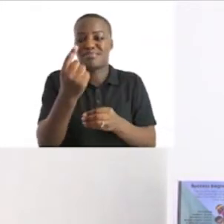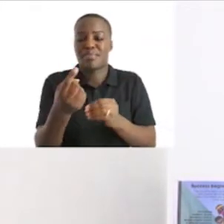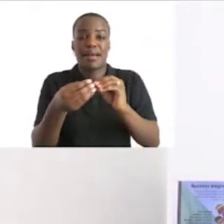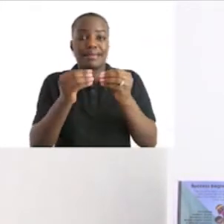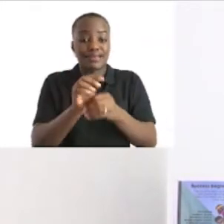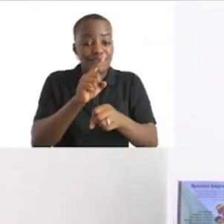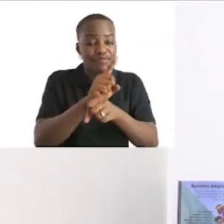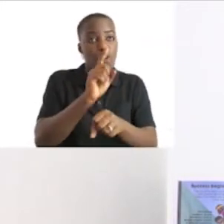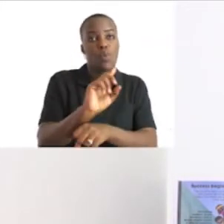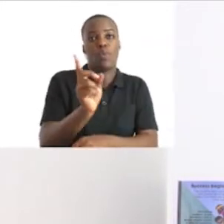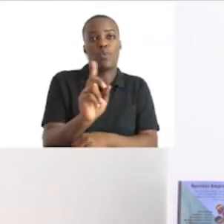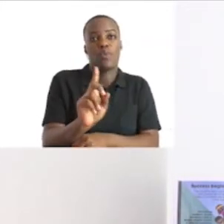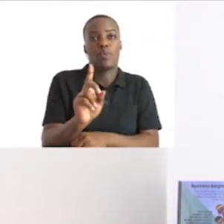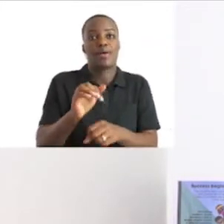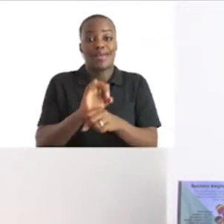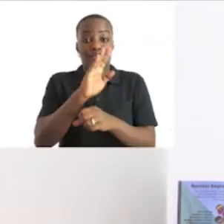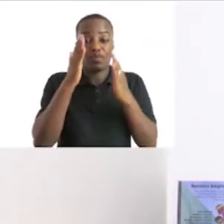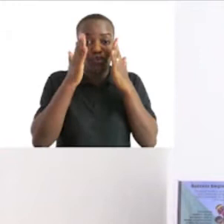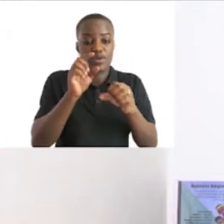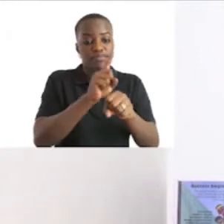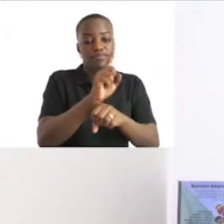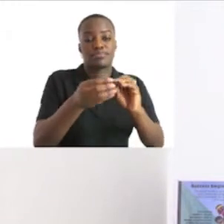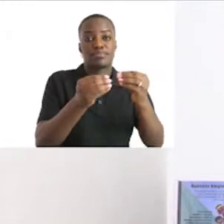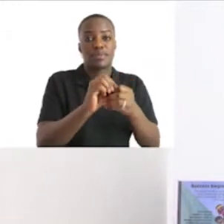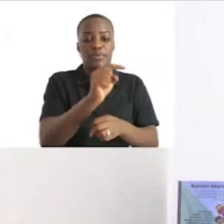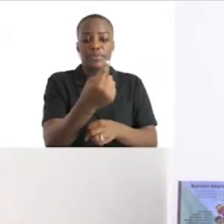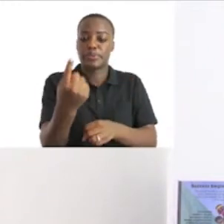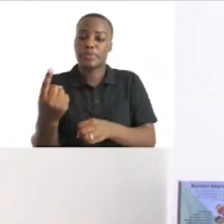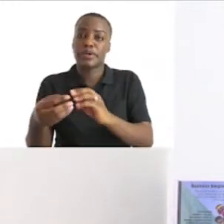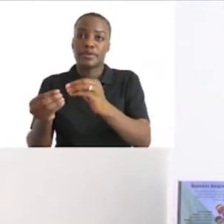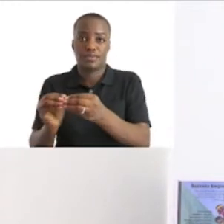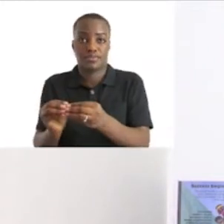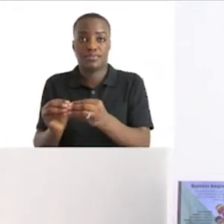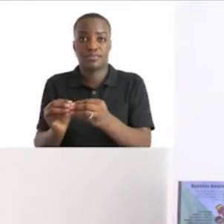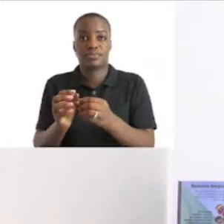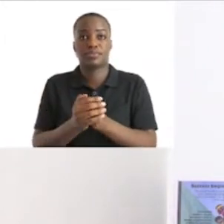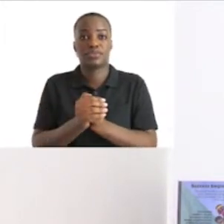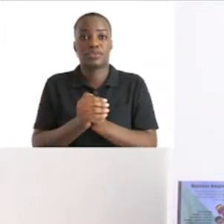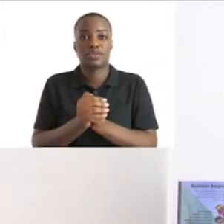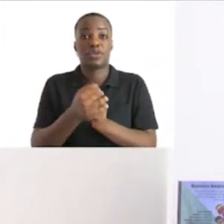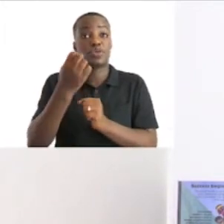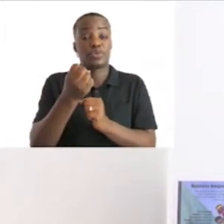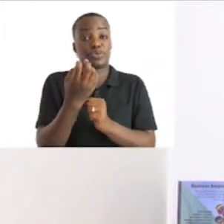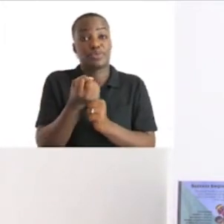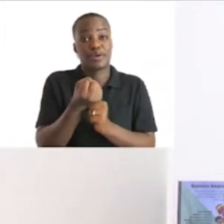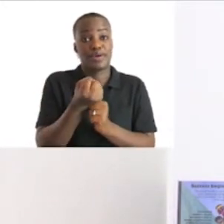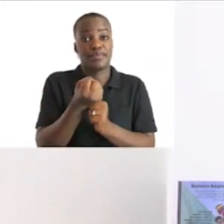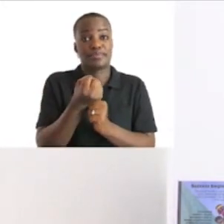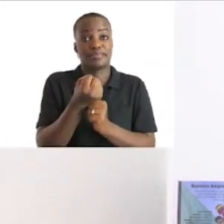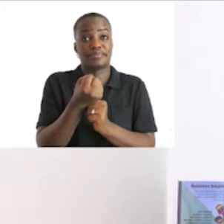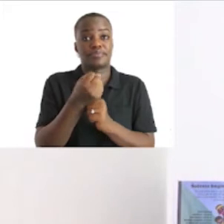number. If we focus on the first digit of every number, you are going to see